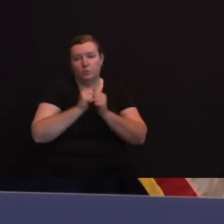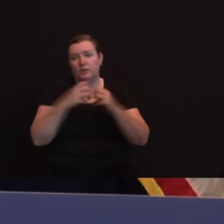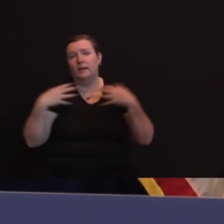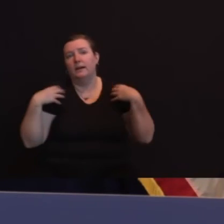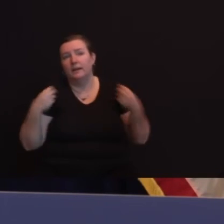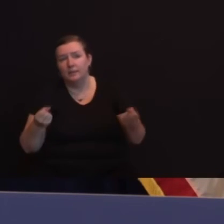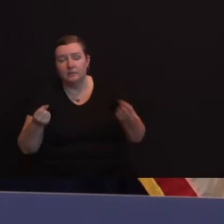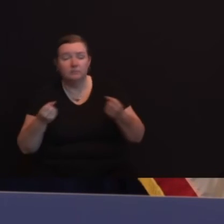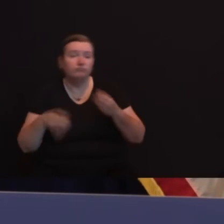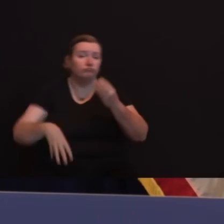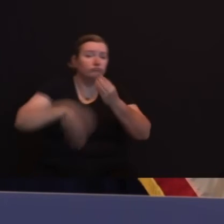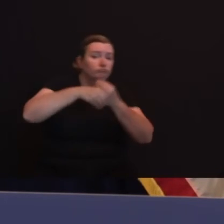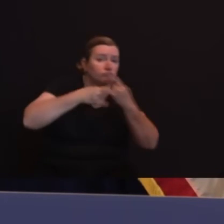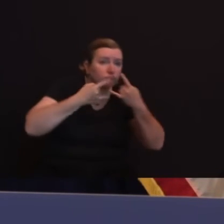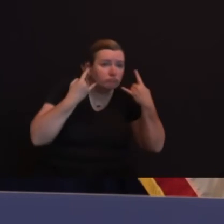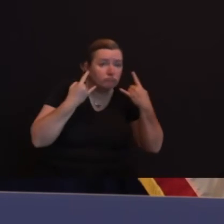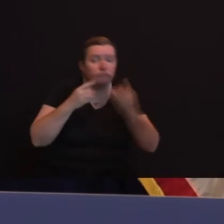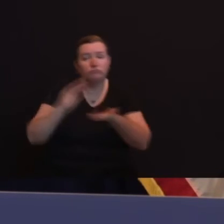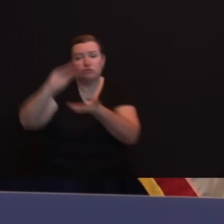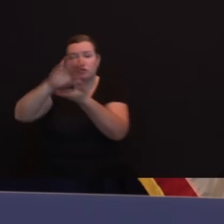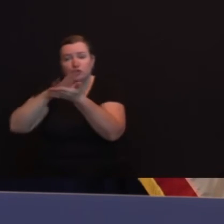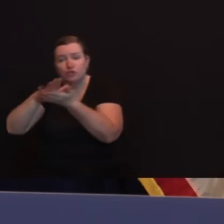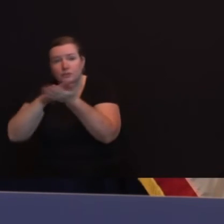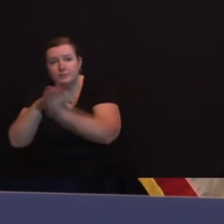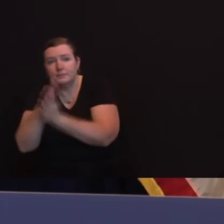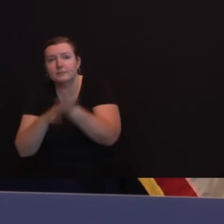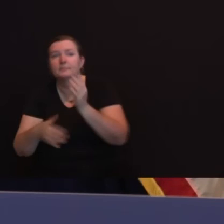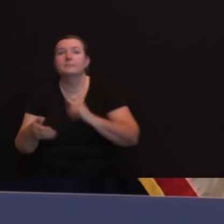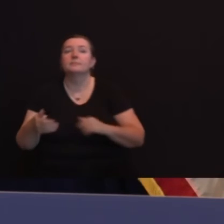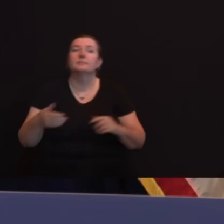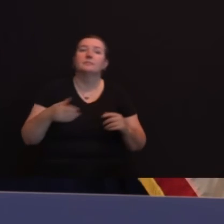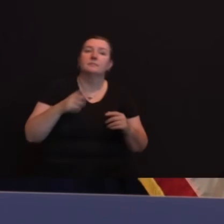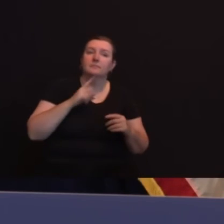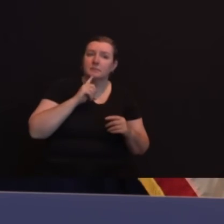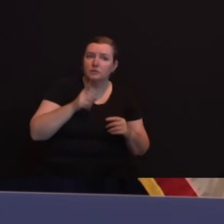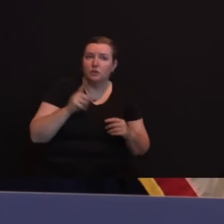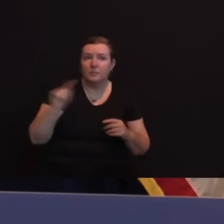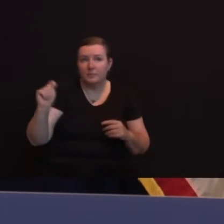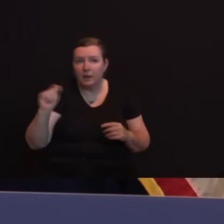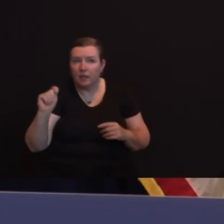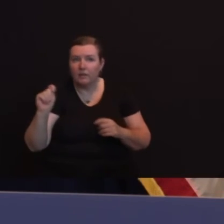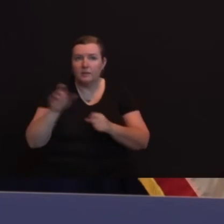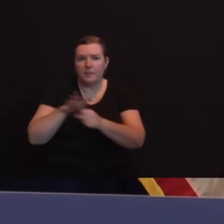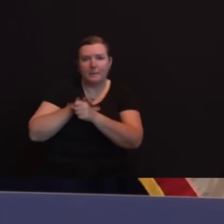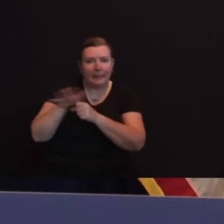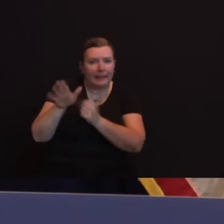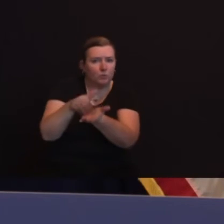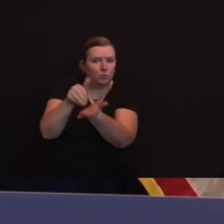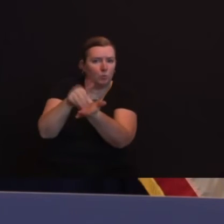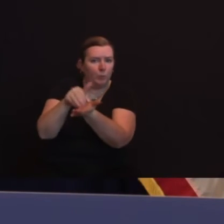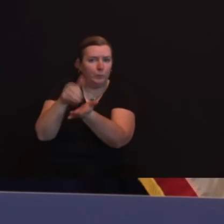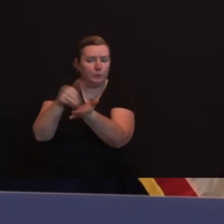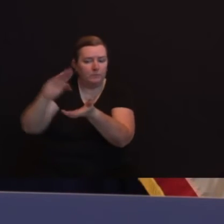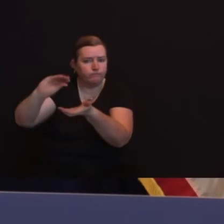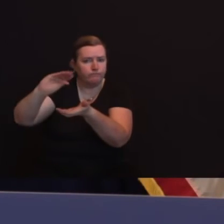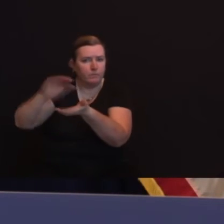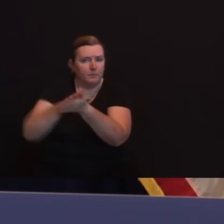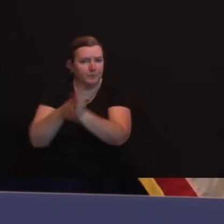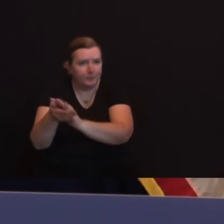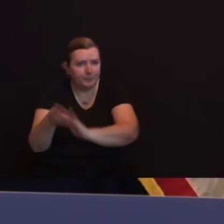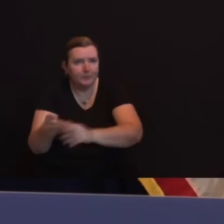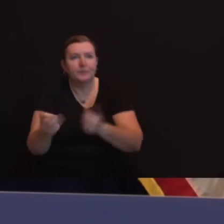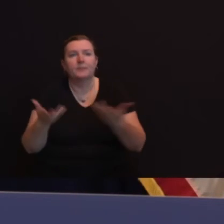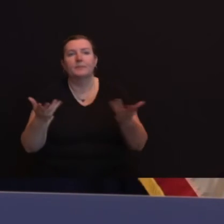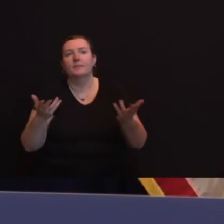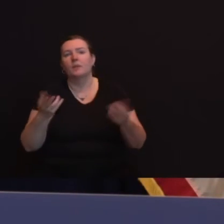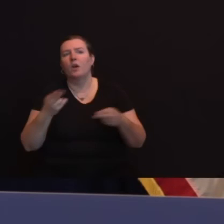sanitizer, tissues, stock bathrooms with enough hand soap, and single-use towels. Remind attendees to